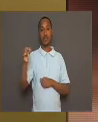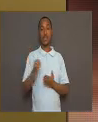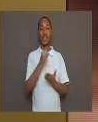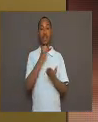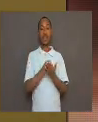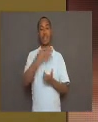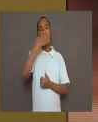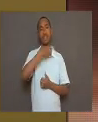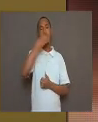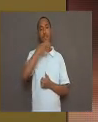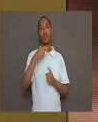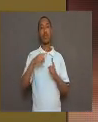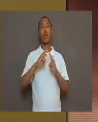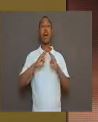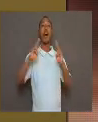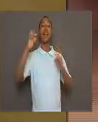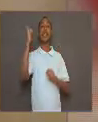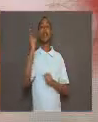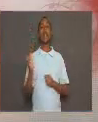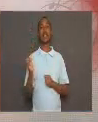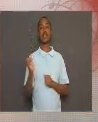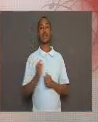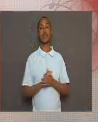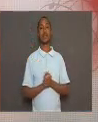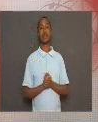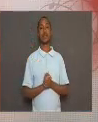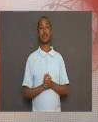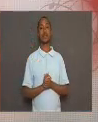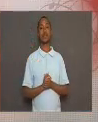is heated to a high temperature.